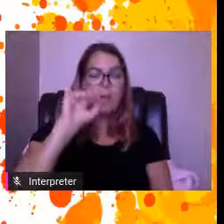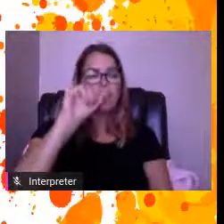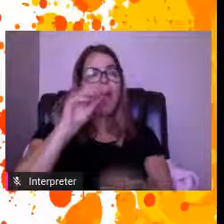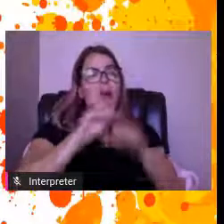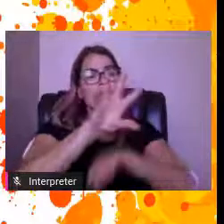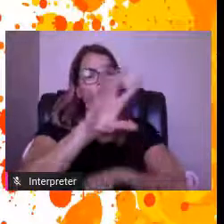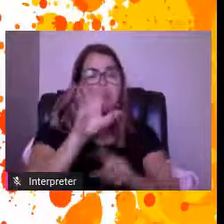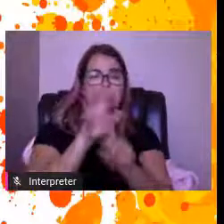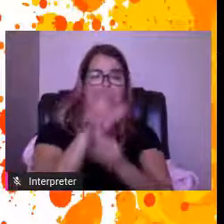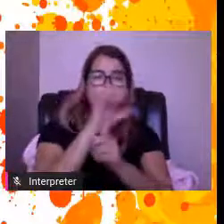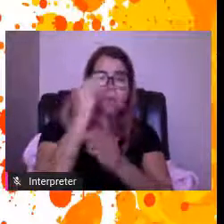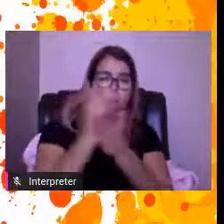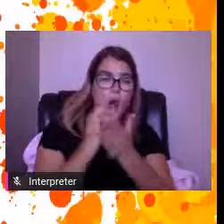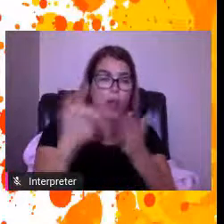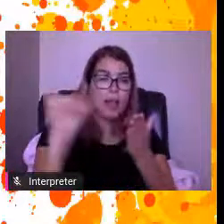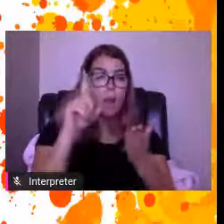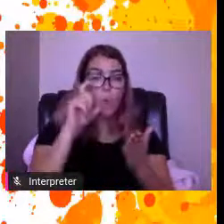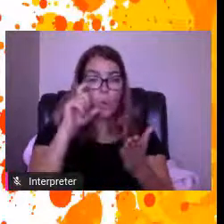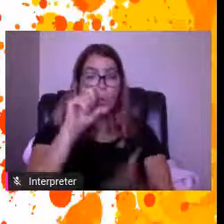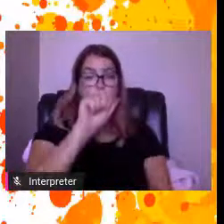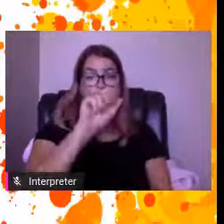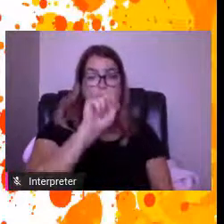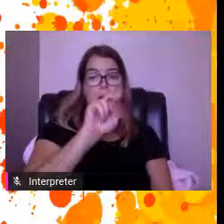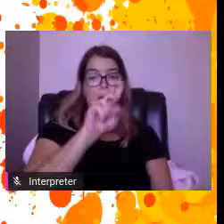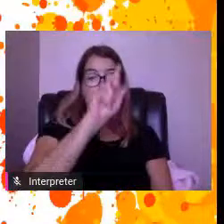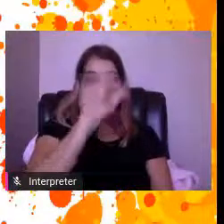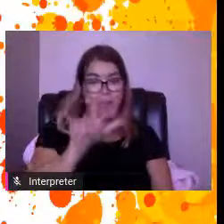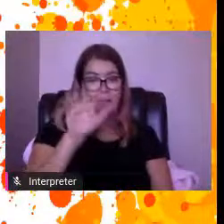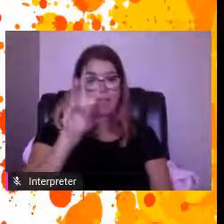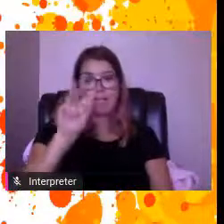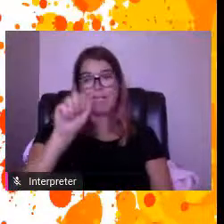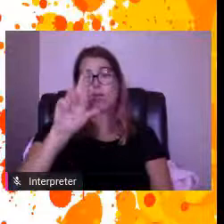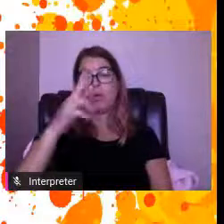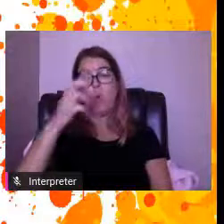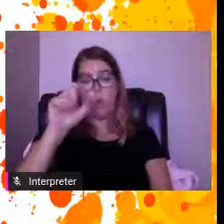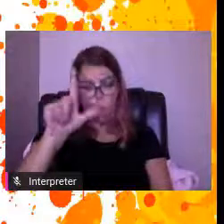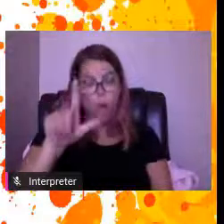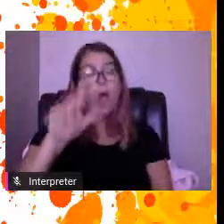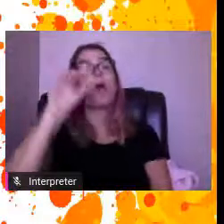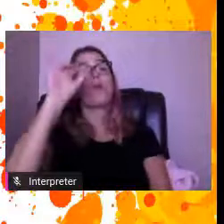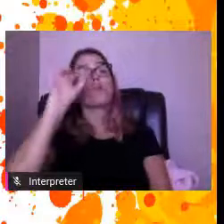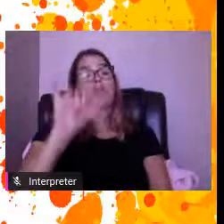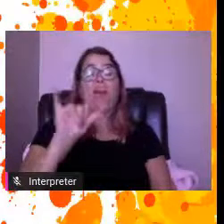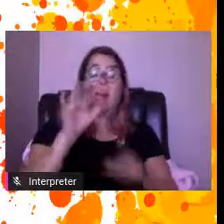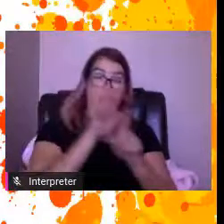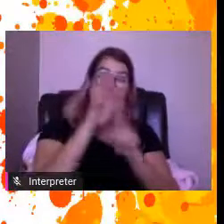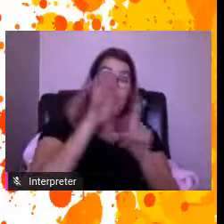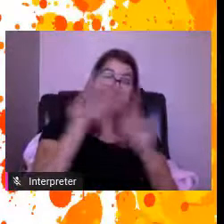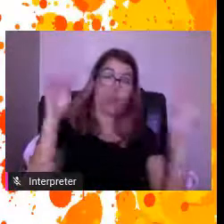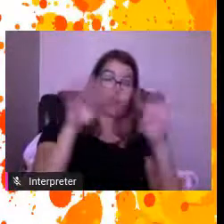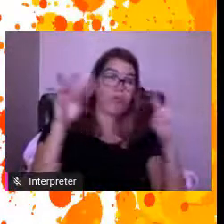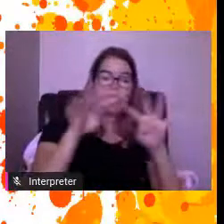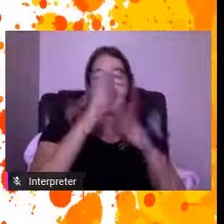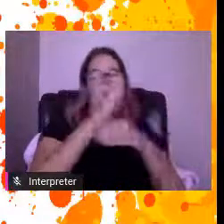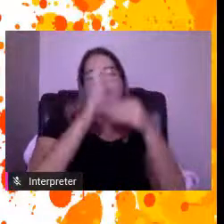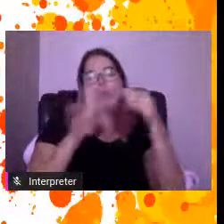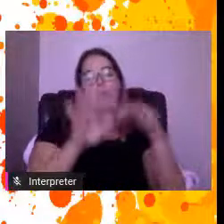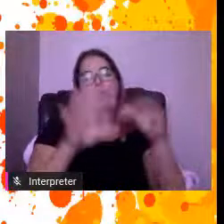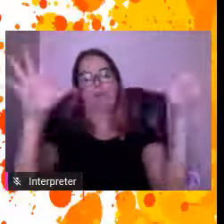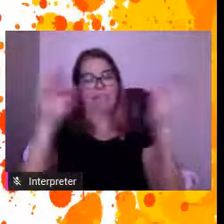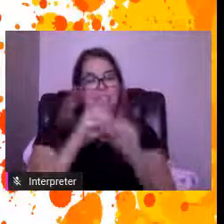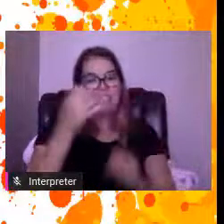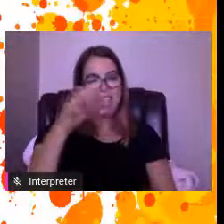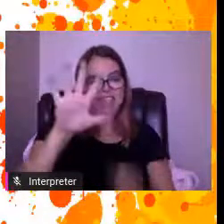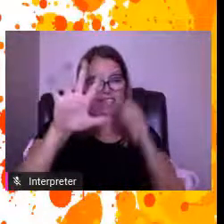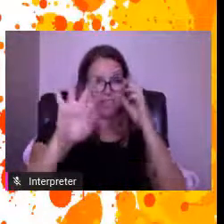Warhol. Ultimately, the strain of two successful art careers proved too much for their relationship, and they split in 1959, putting